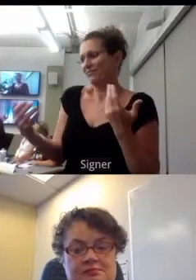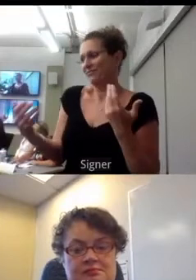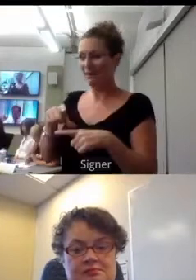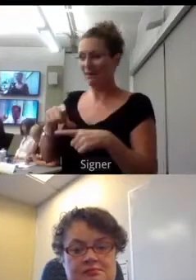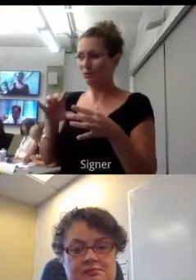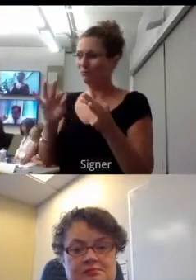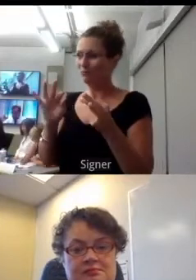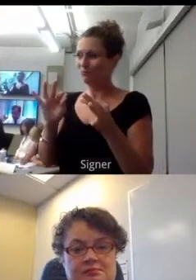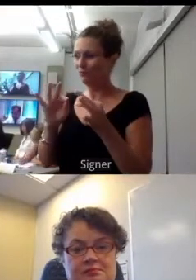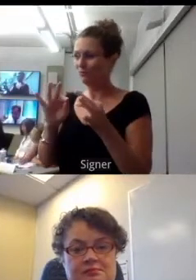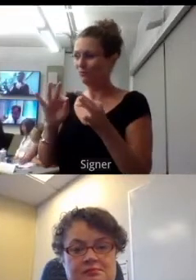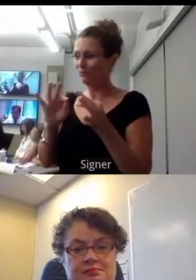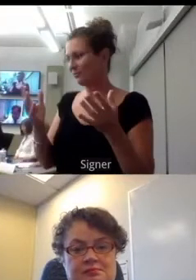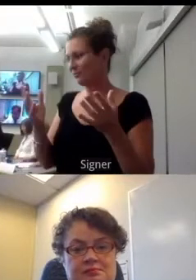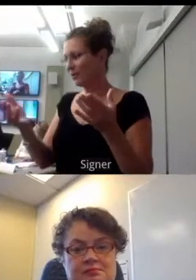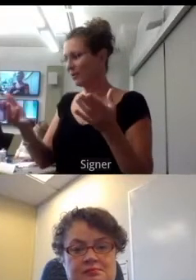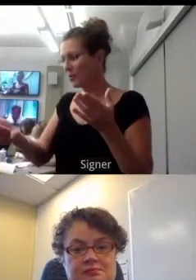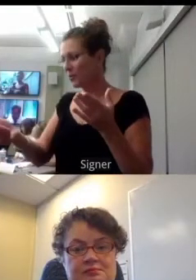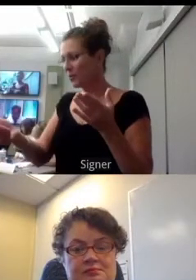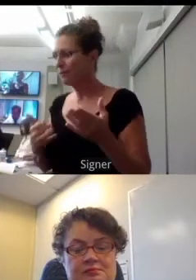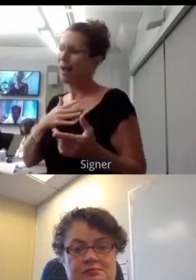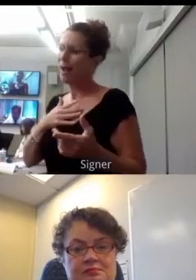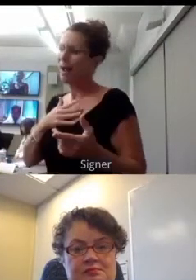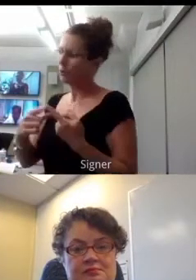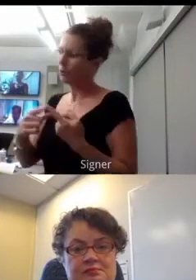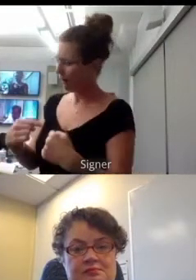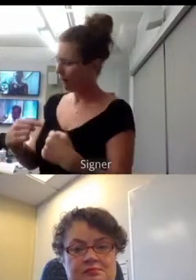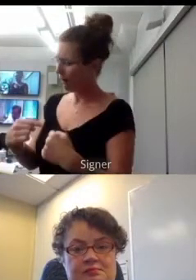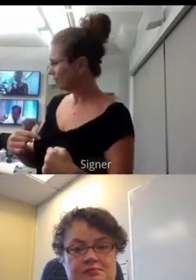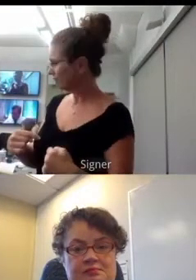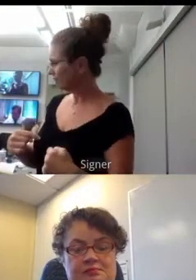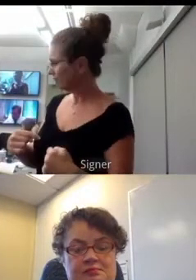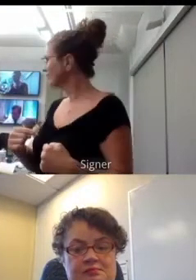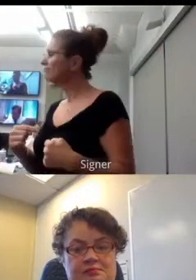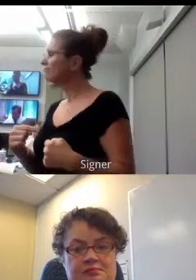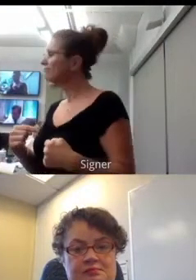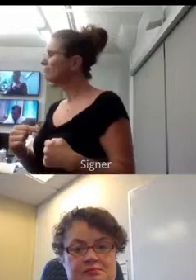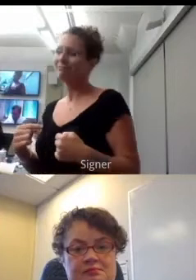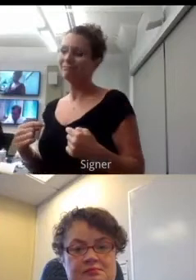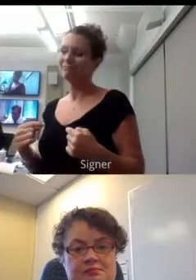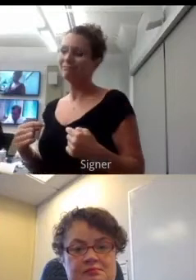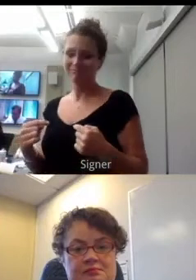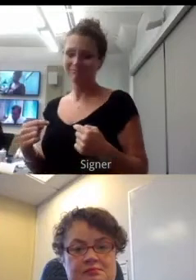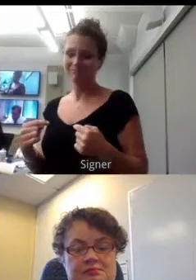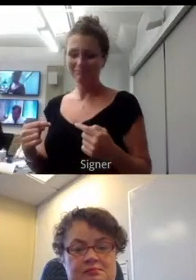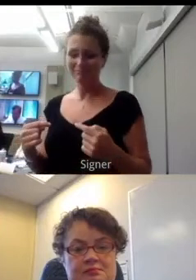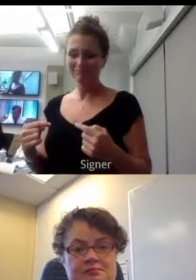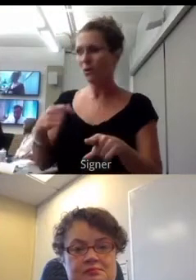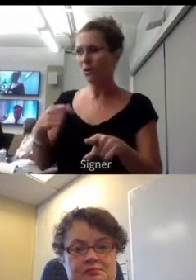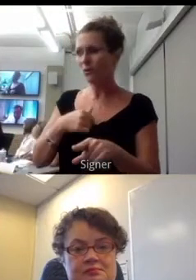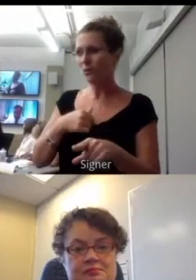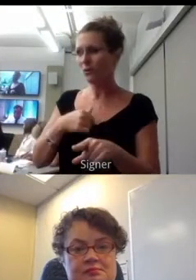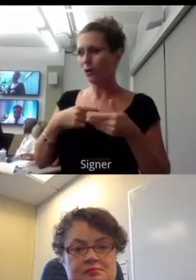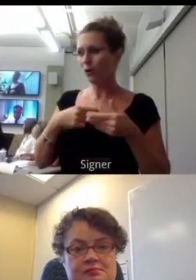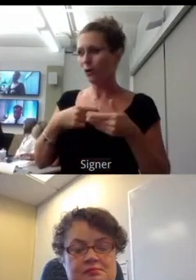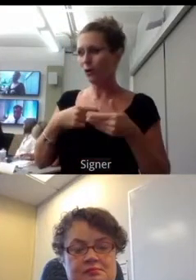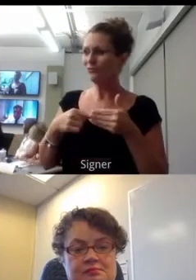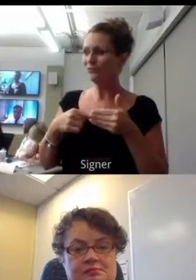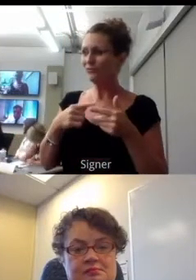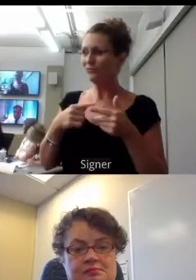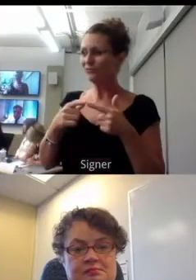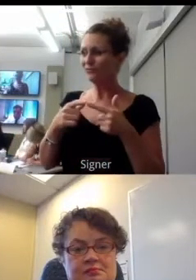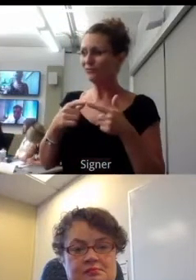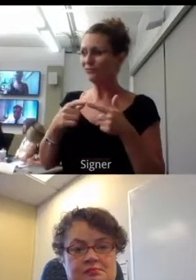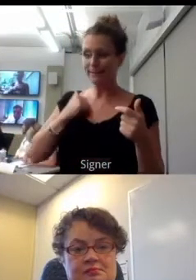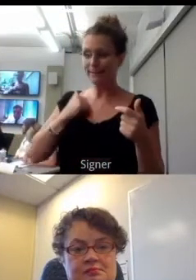be here. And I want you to know that as we are talking, we've now heard from the Canadian experience. After, we're going to move to the American and